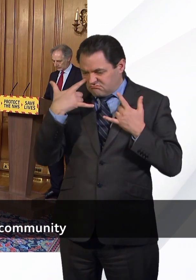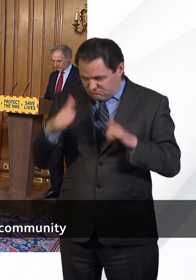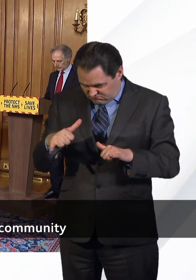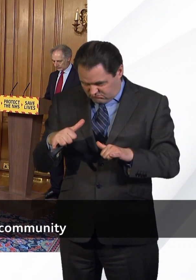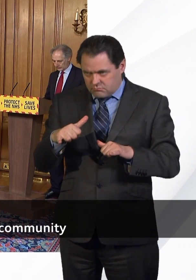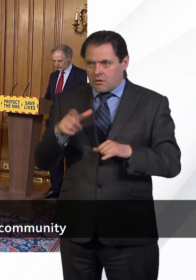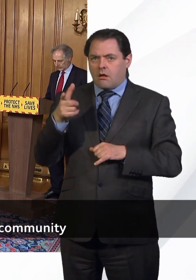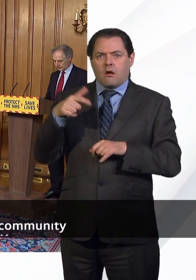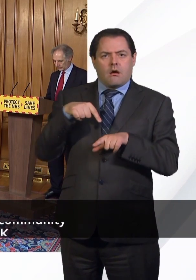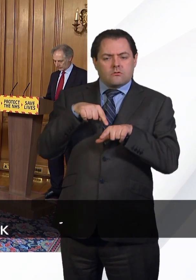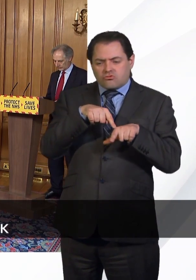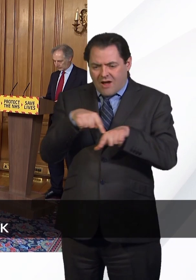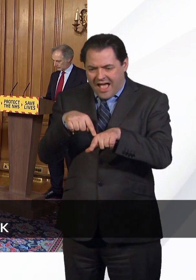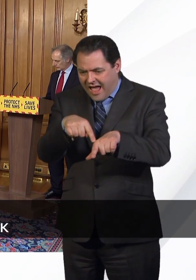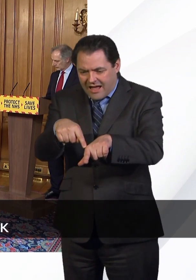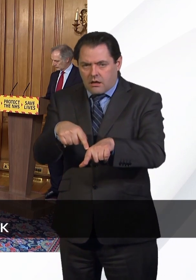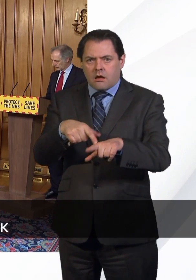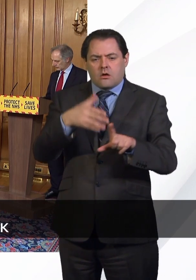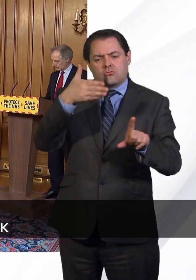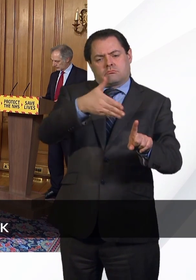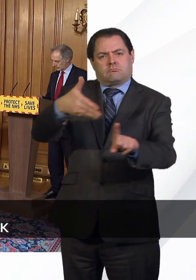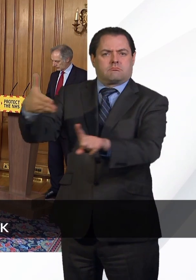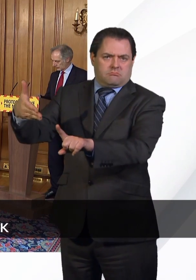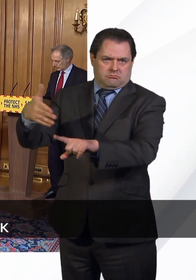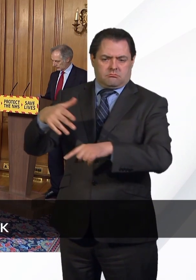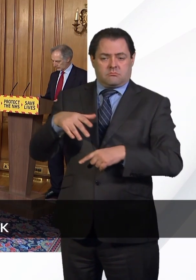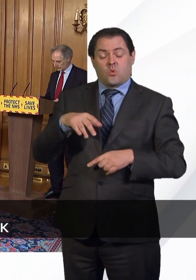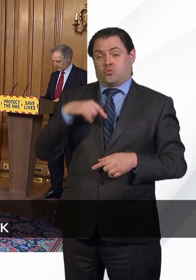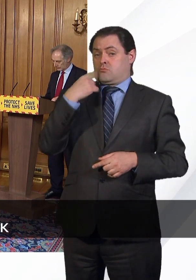tomorrow, from tomorrow in the Isle of Wight and then rolling out to the rest of the country.